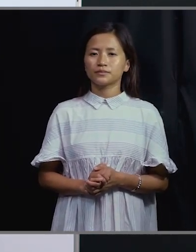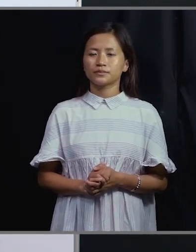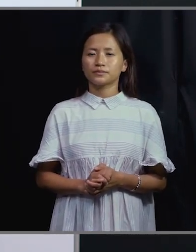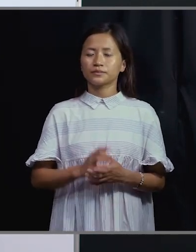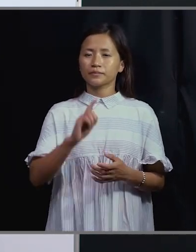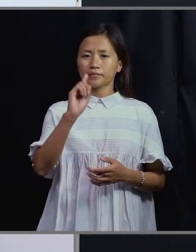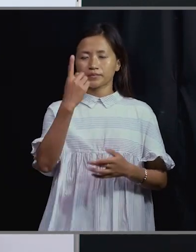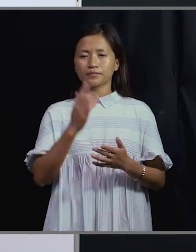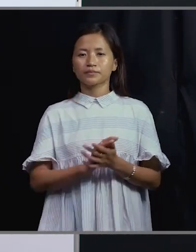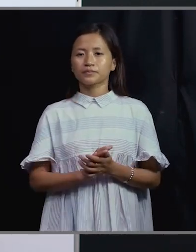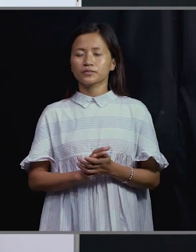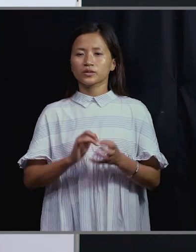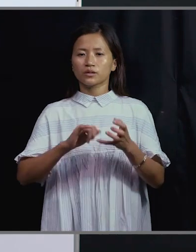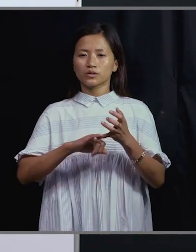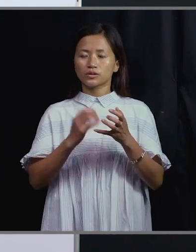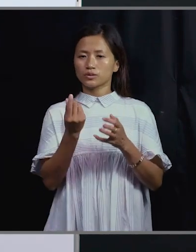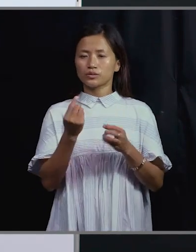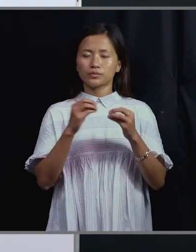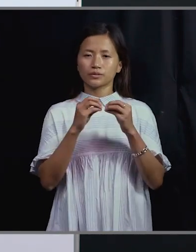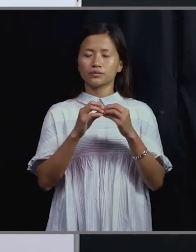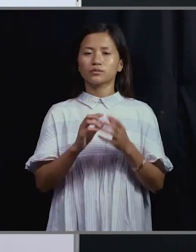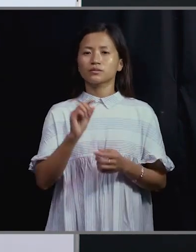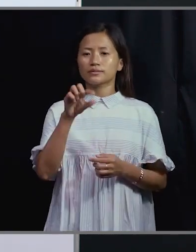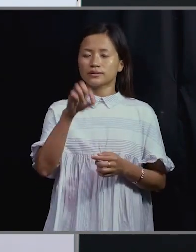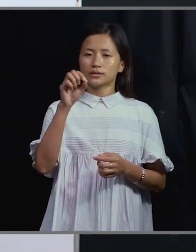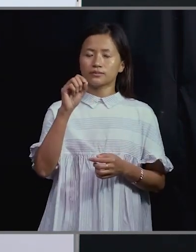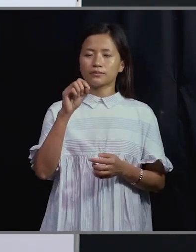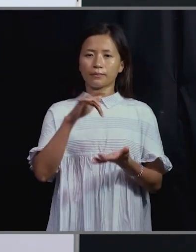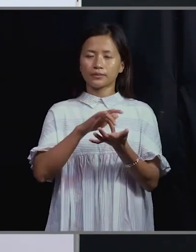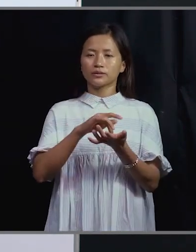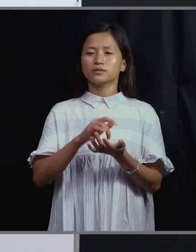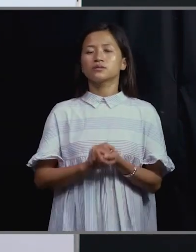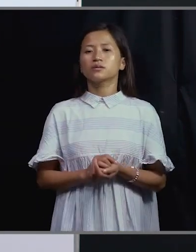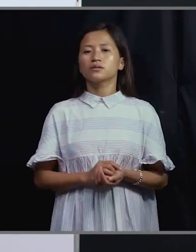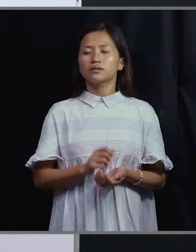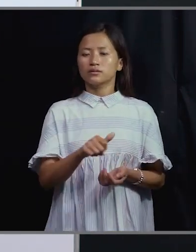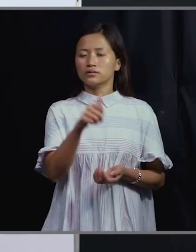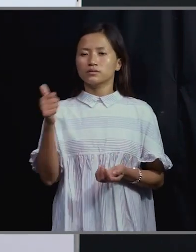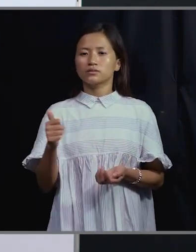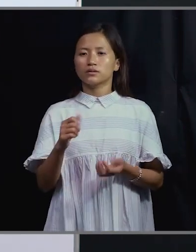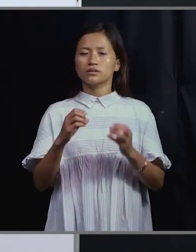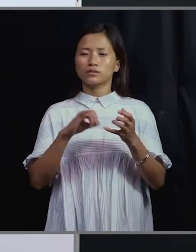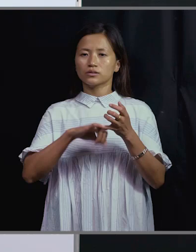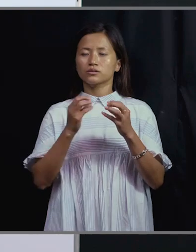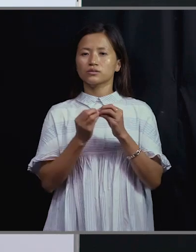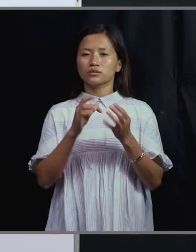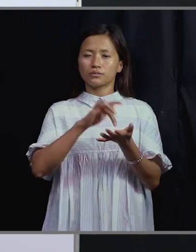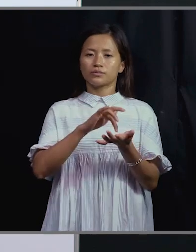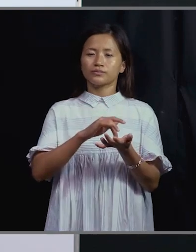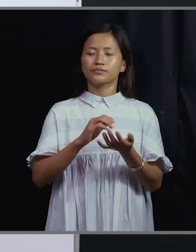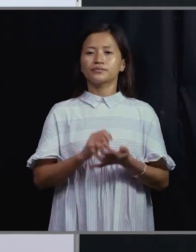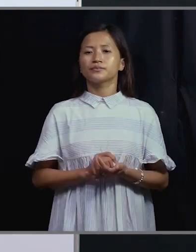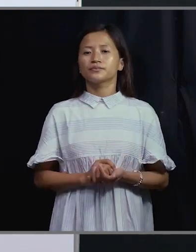In one, the substitution has taken place at ortho position, and in the other one, substitution has taken place